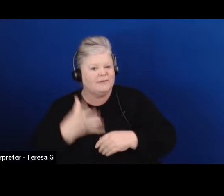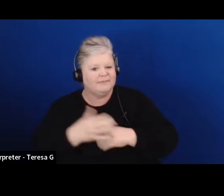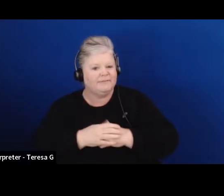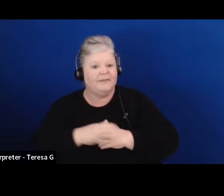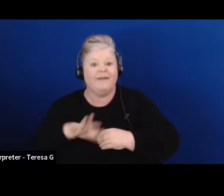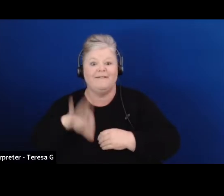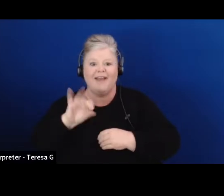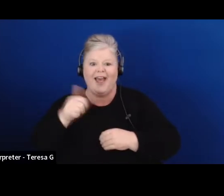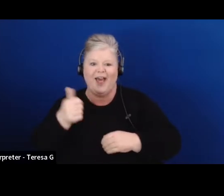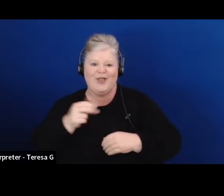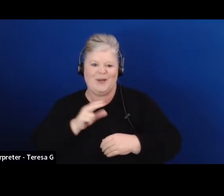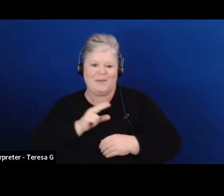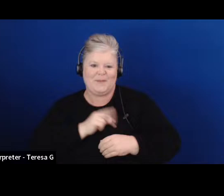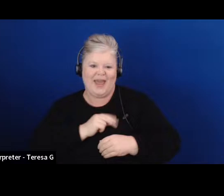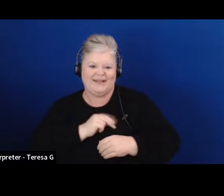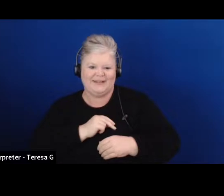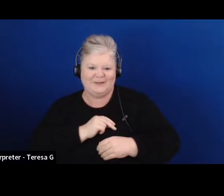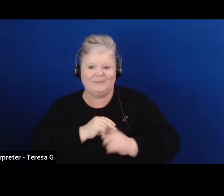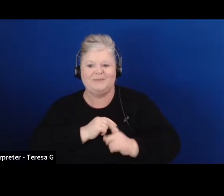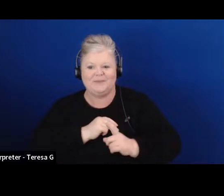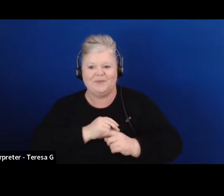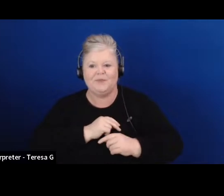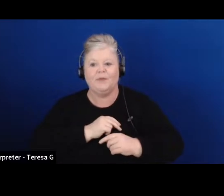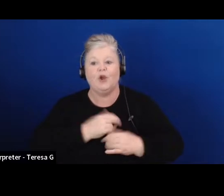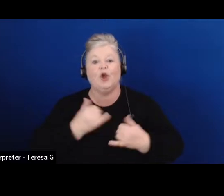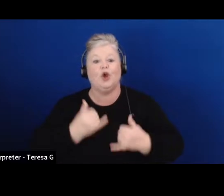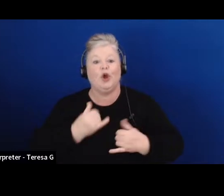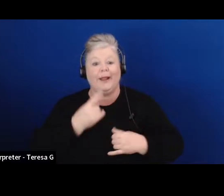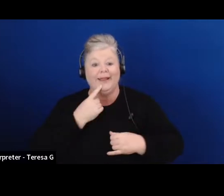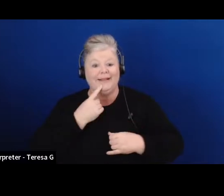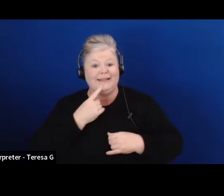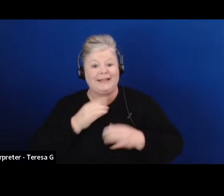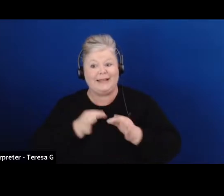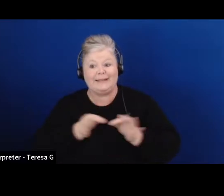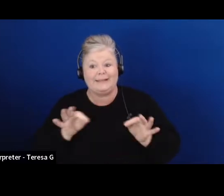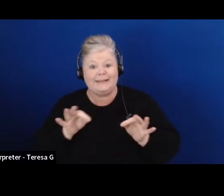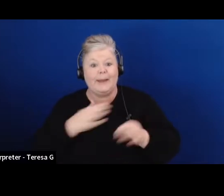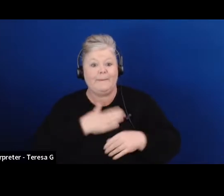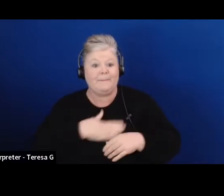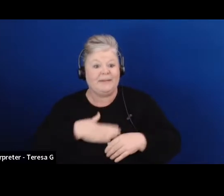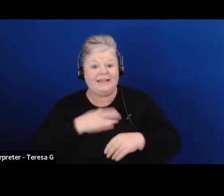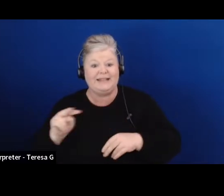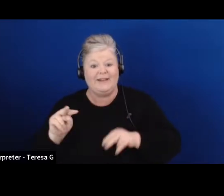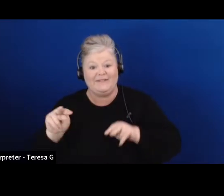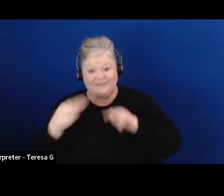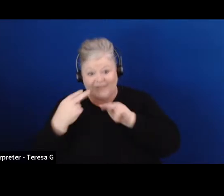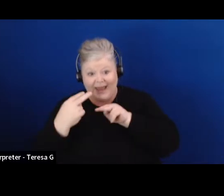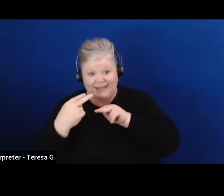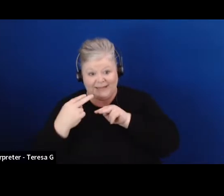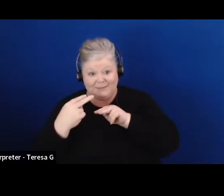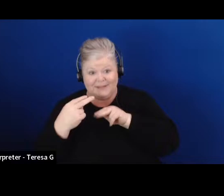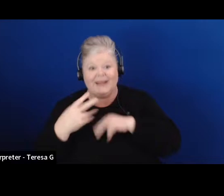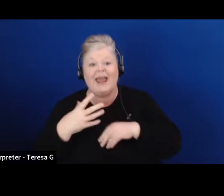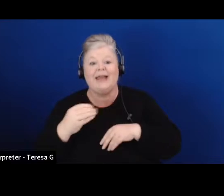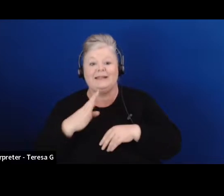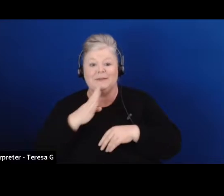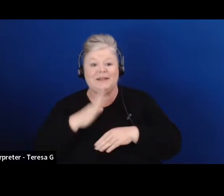button. Currently, our button says, please face me and speak slowly, which is